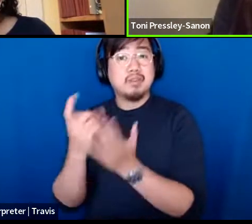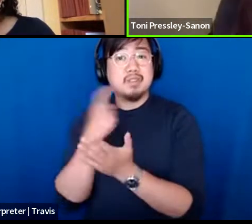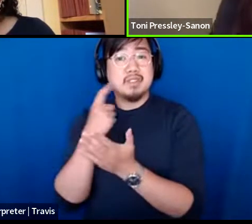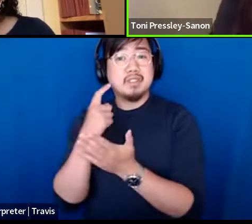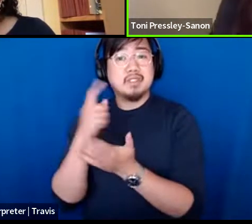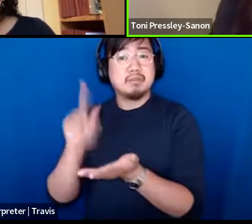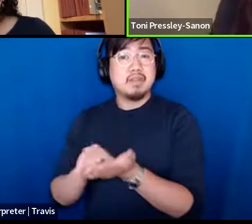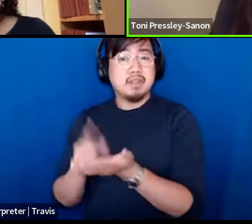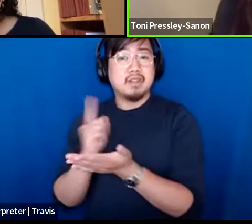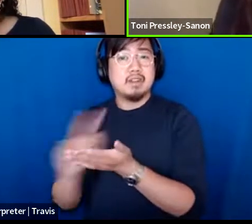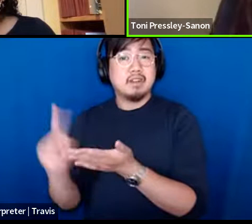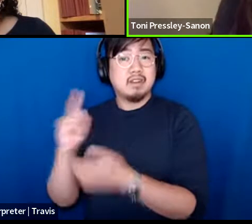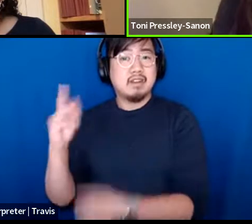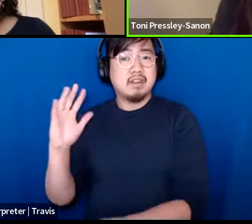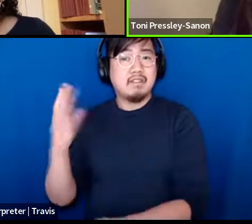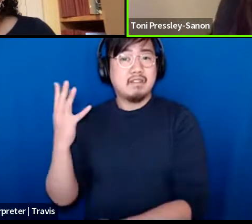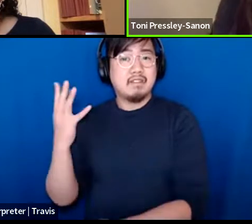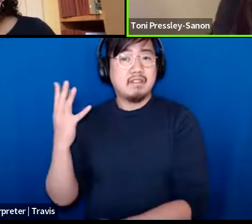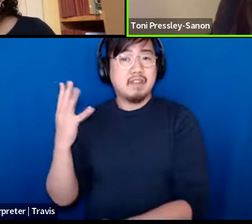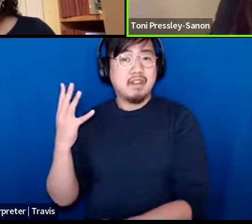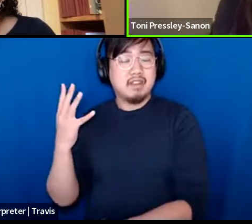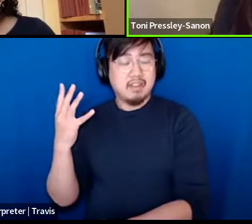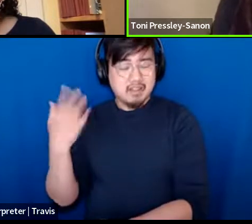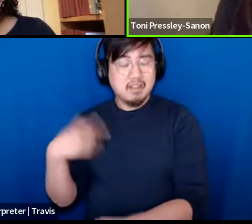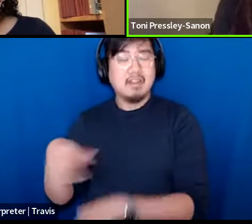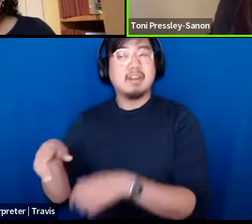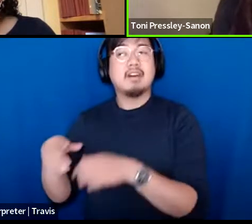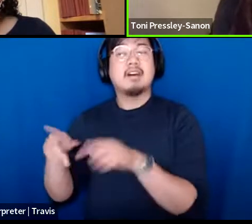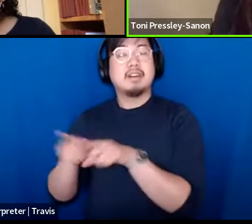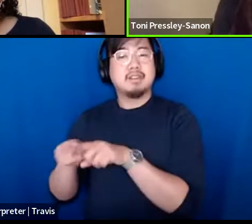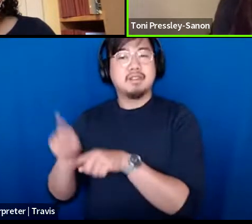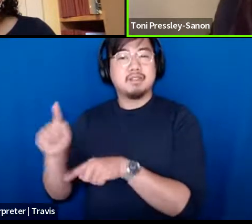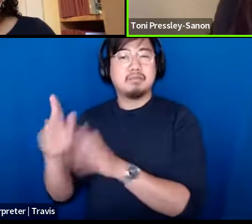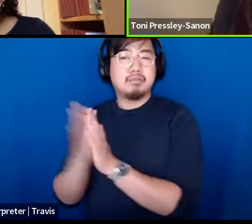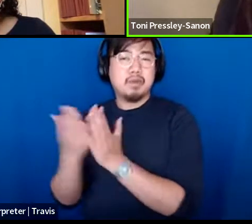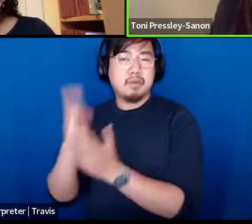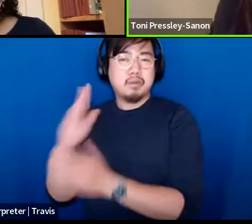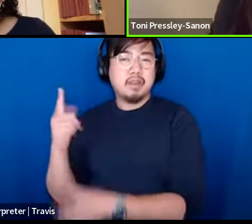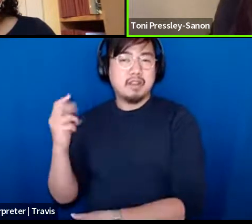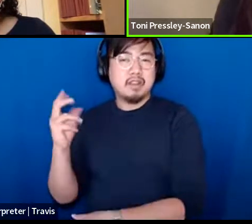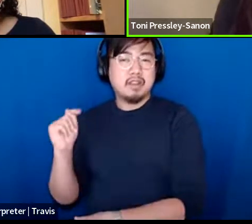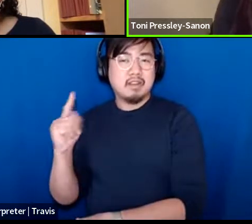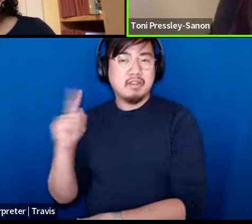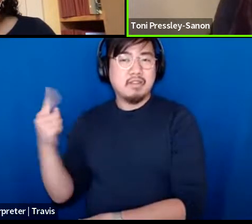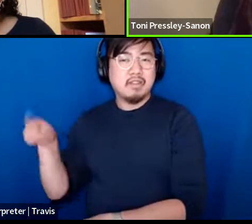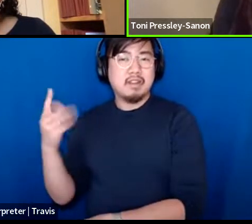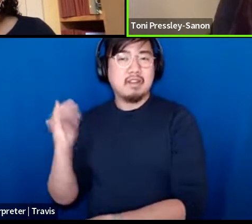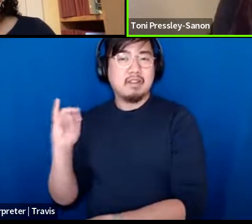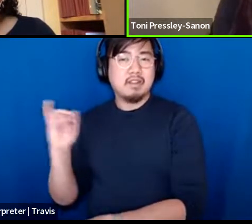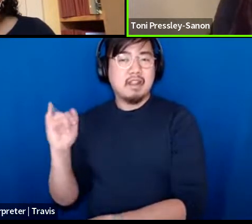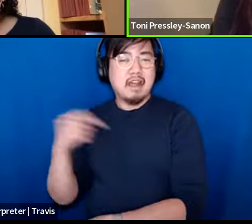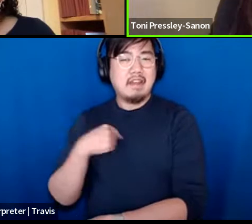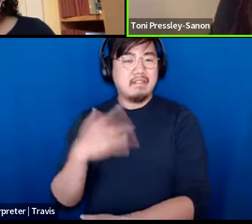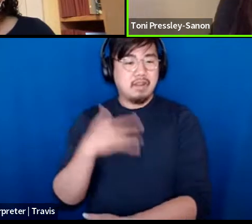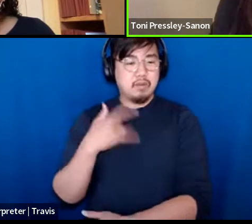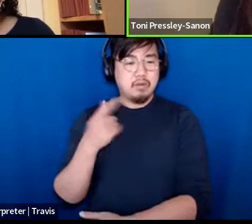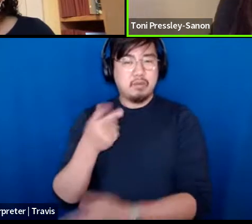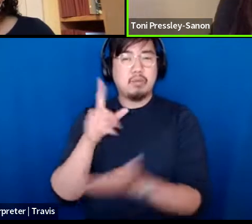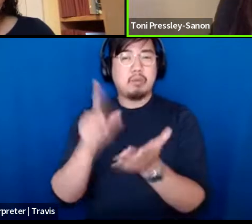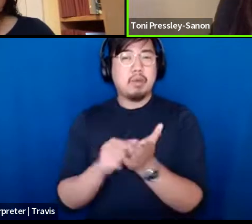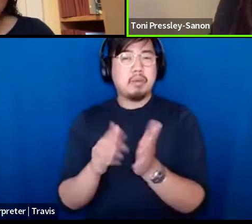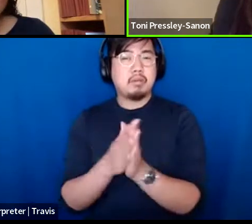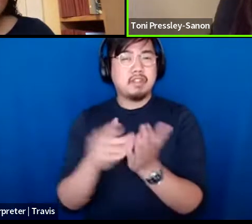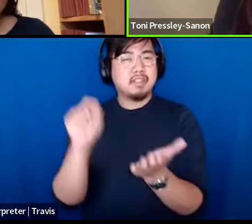future will also be a gift to them. I feel like this offering is a gift to the world. So